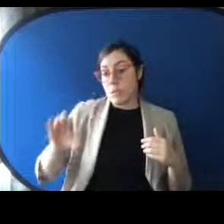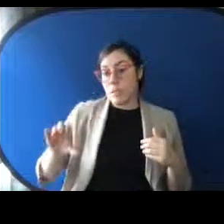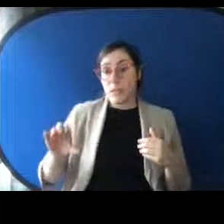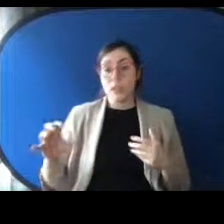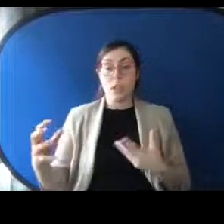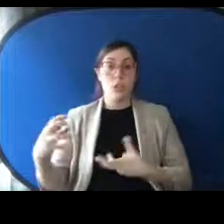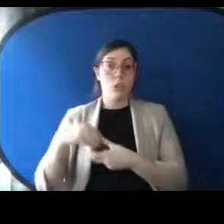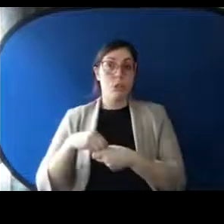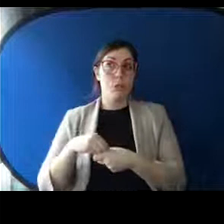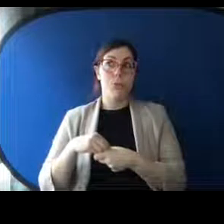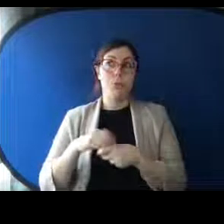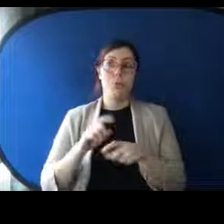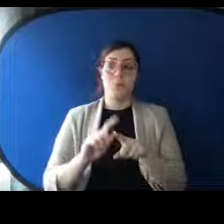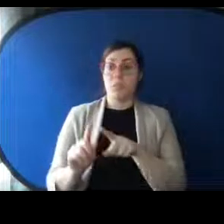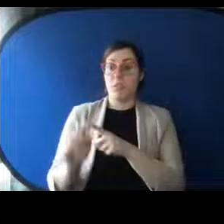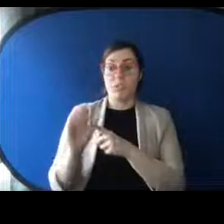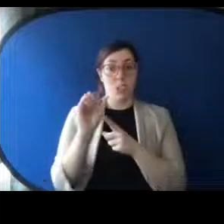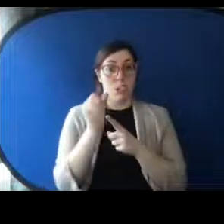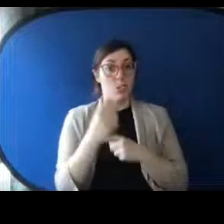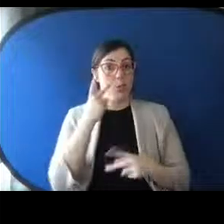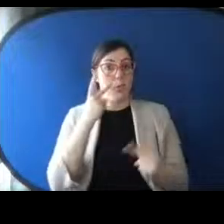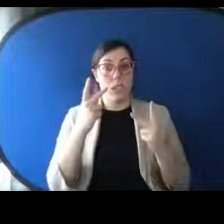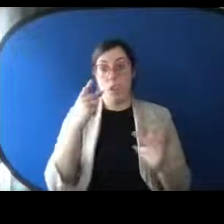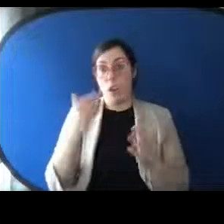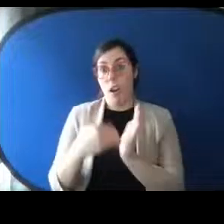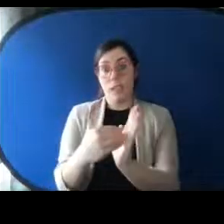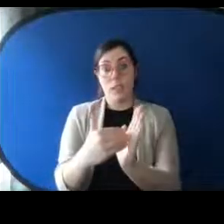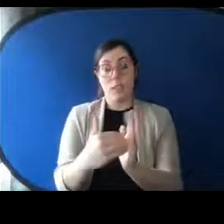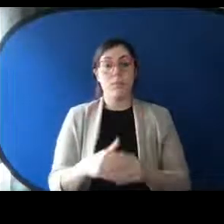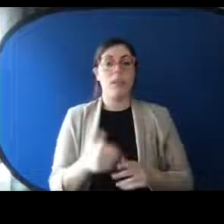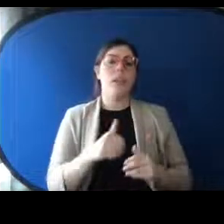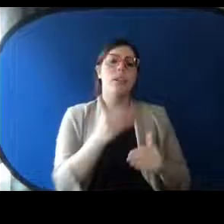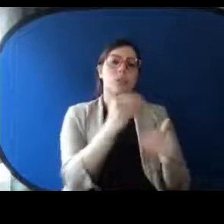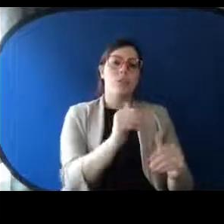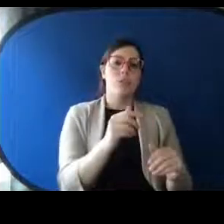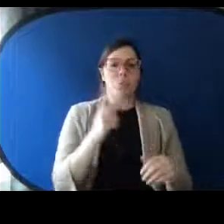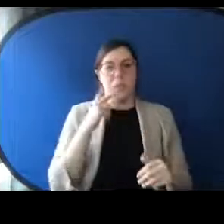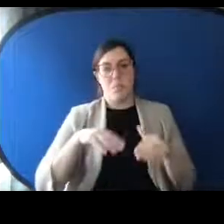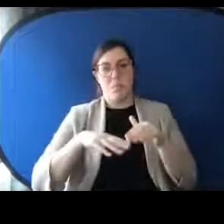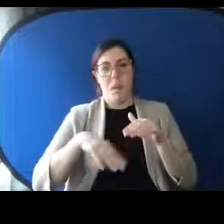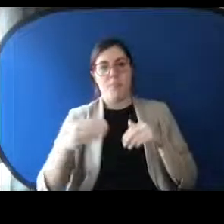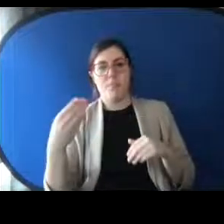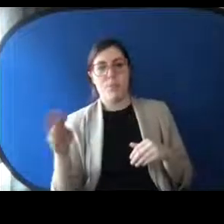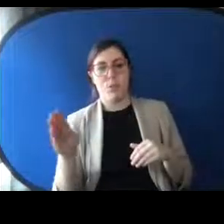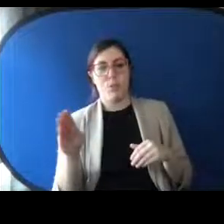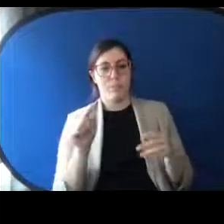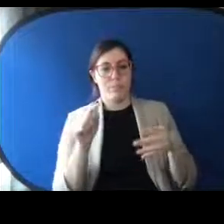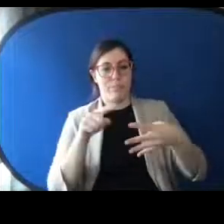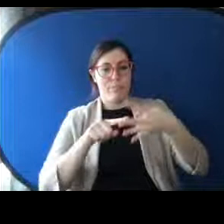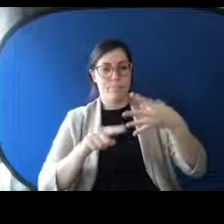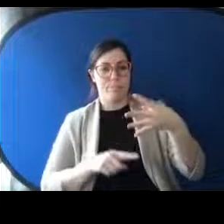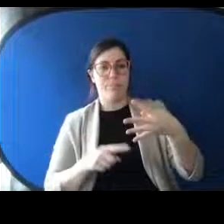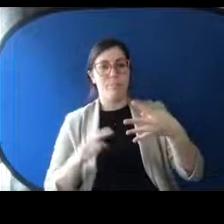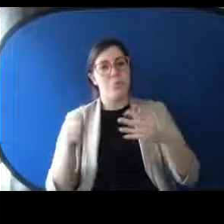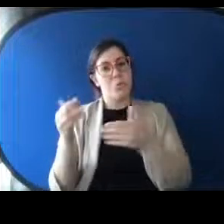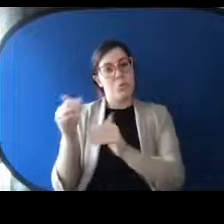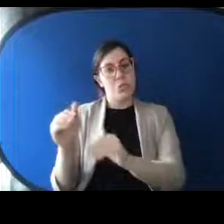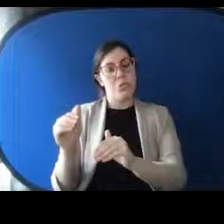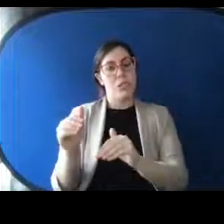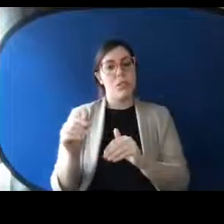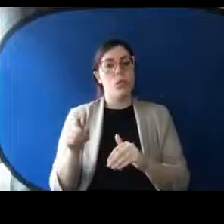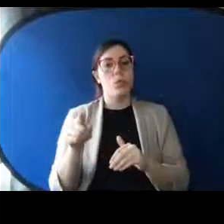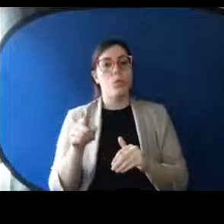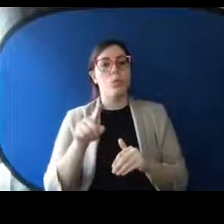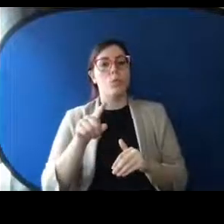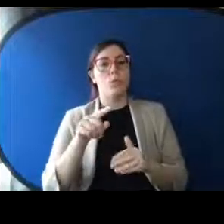various scenarios we see. Those restrictions you see there in the blue font, you can select attribution. That just means that you have to give credit